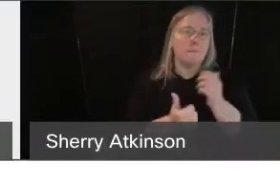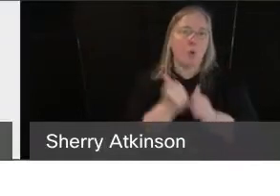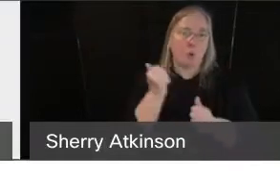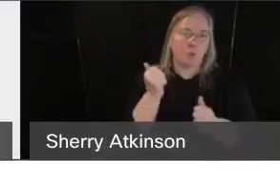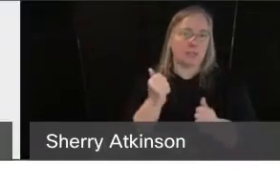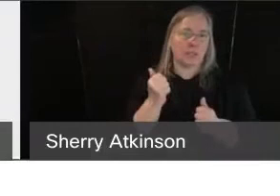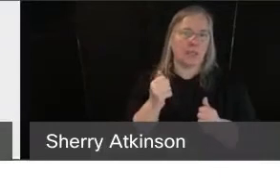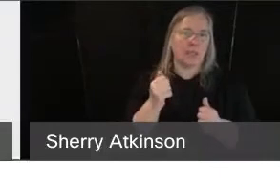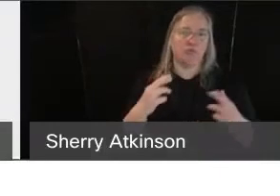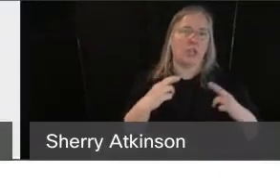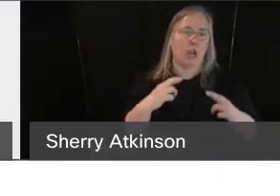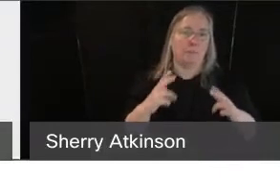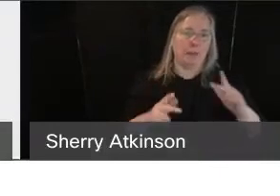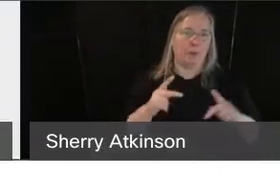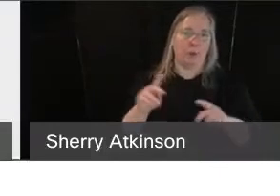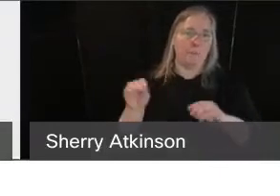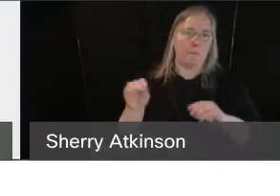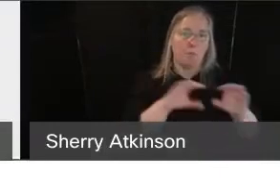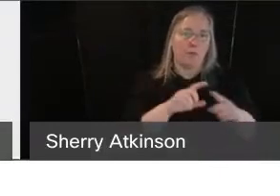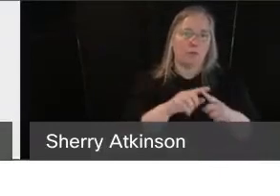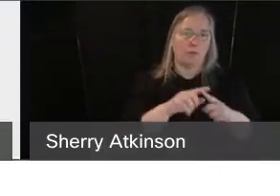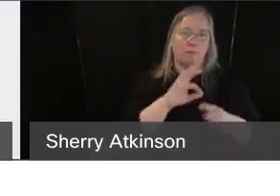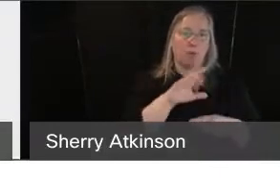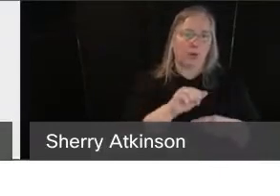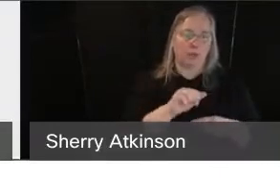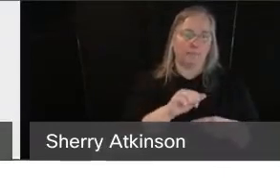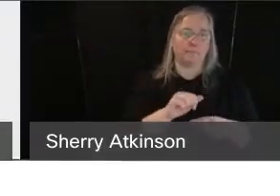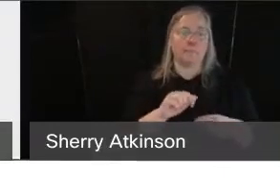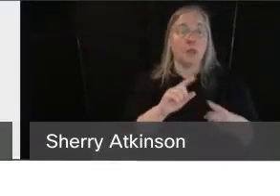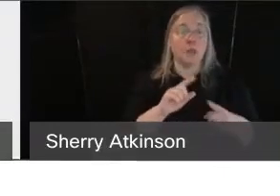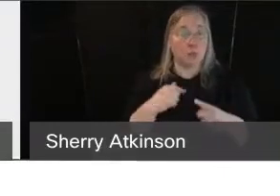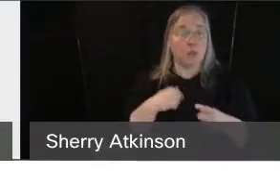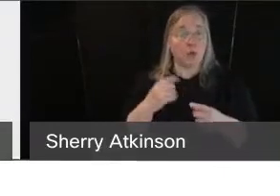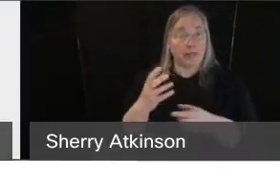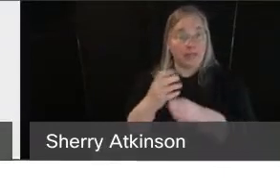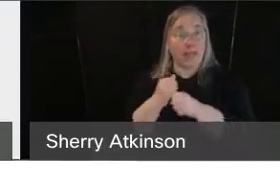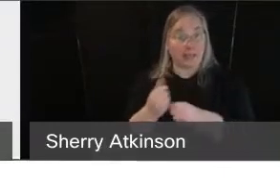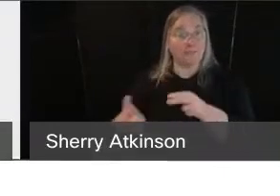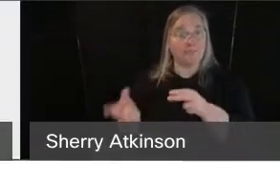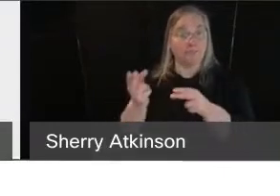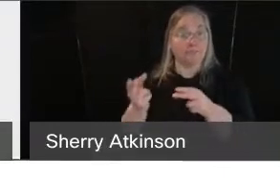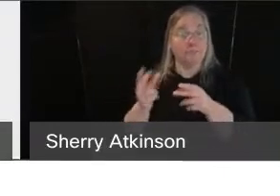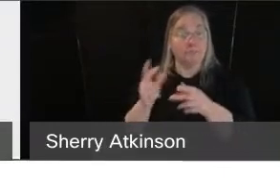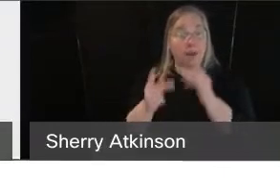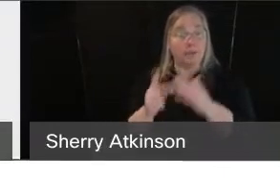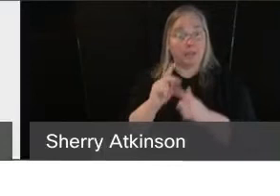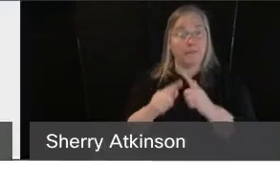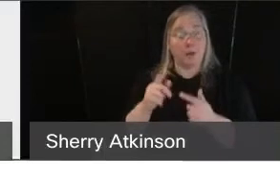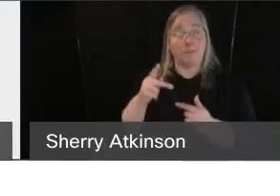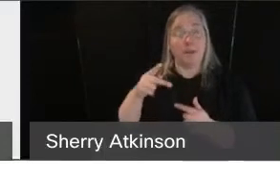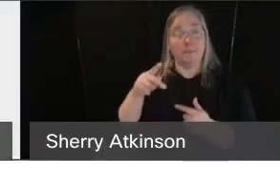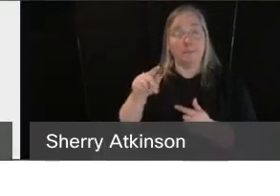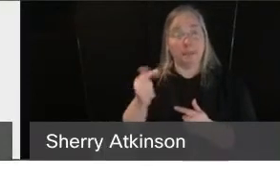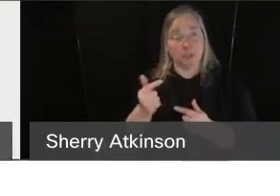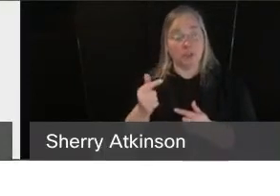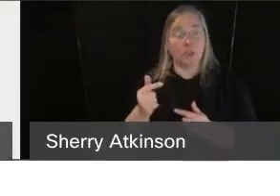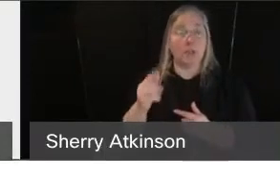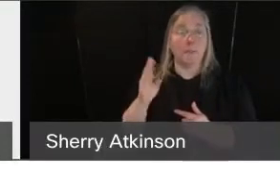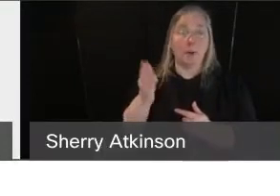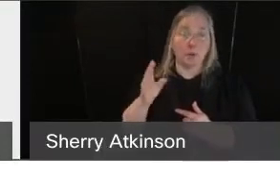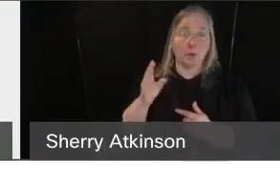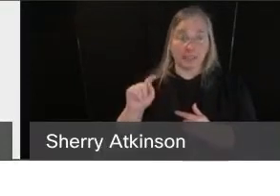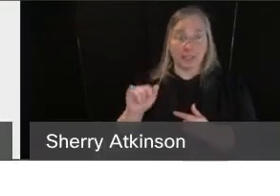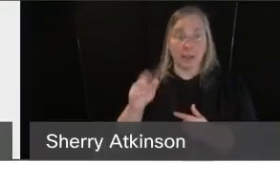south there. Now we're gaining population from Montgomery and Prince George's and Baltimore City, Baltimore County, but we're